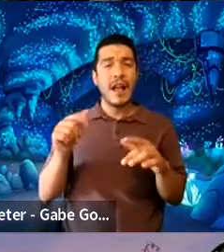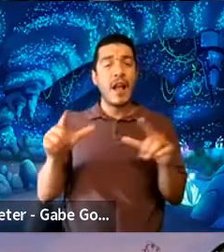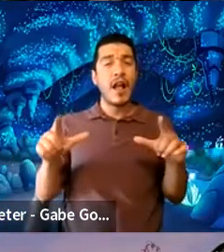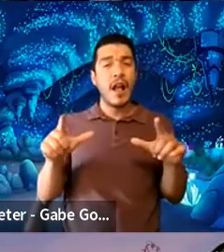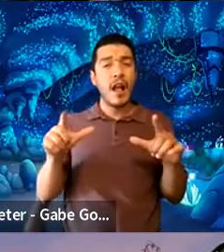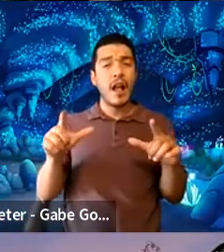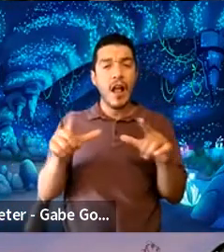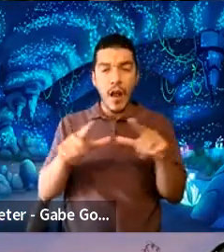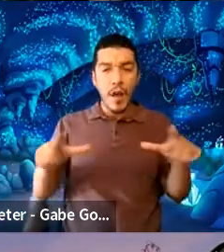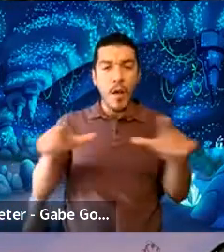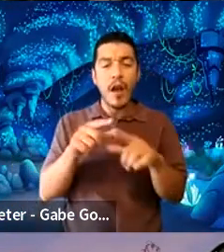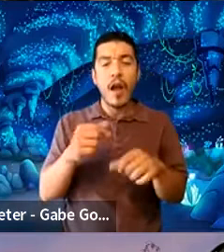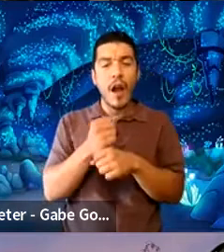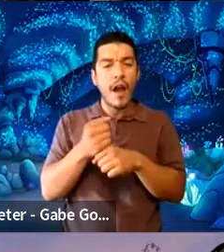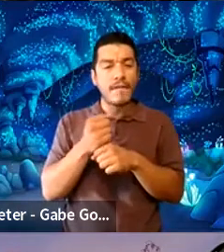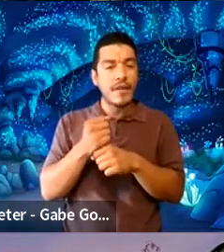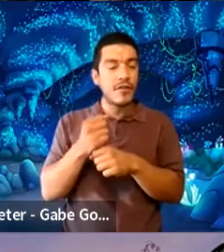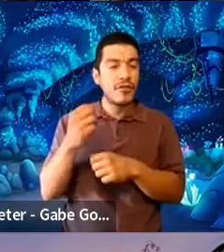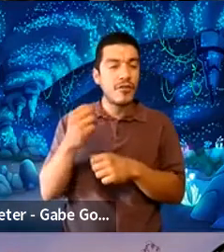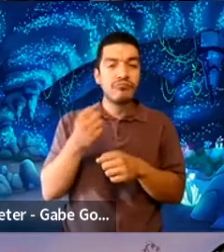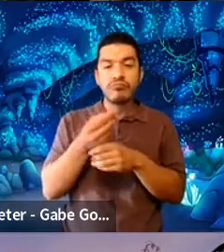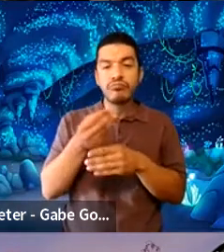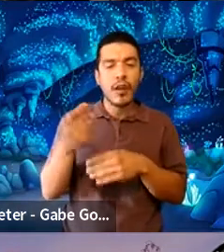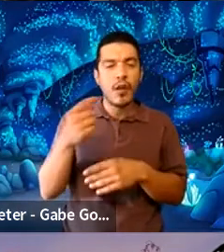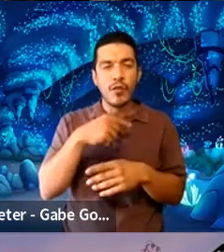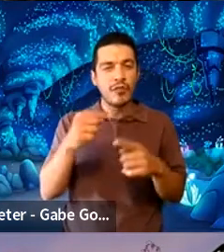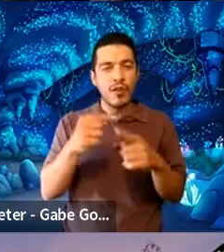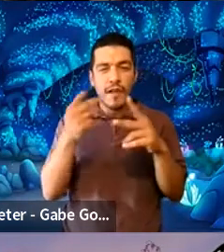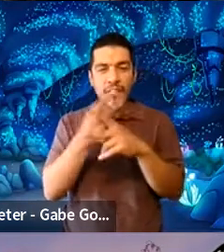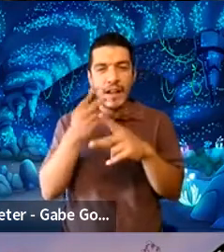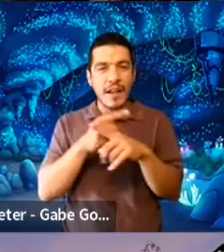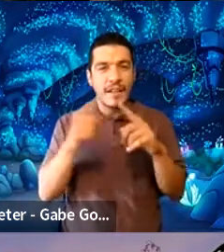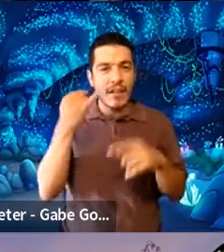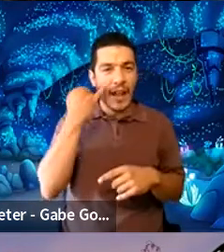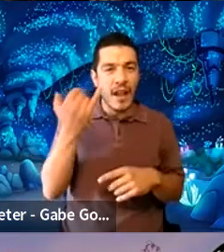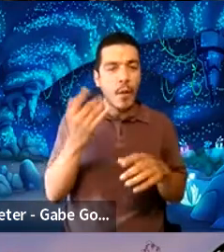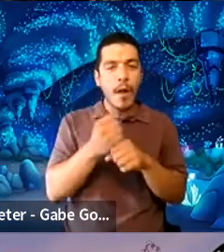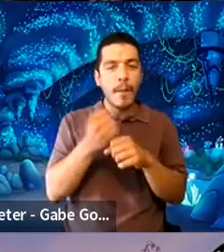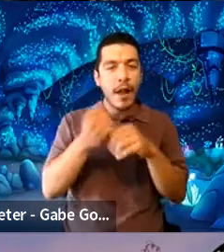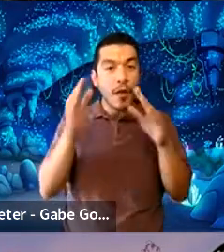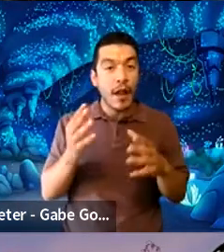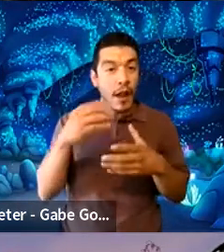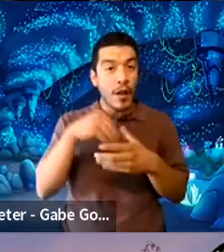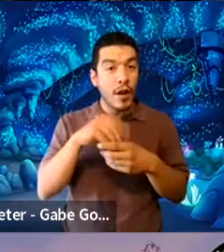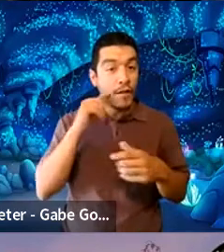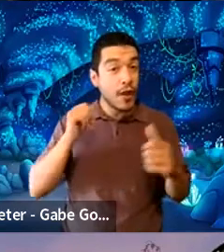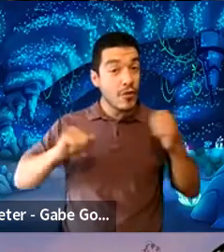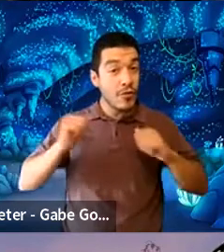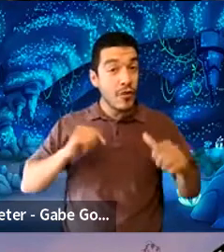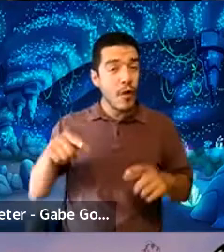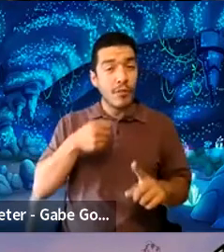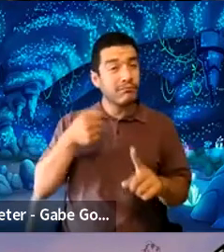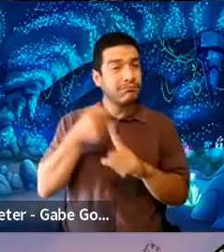were like brainstorming different ideas of what would make great ingredients for a show. And we hit on, you know, the fact that